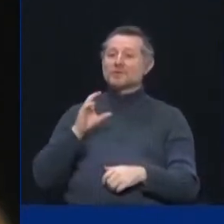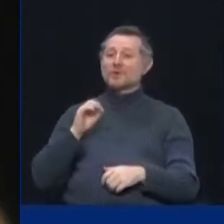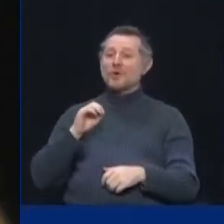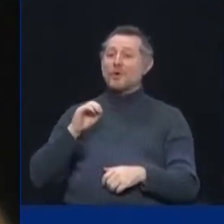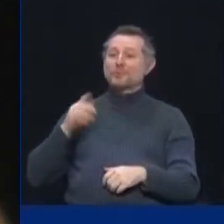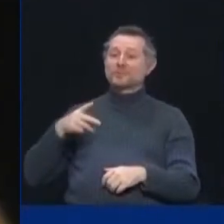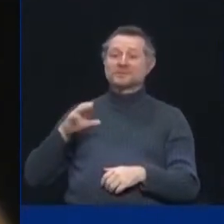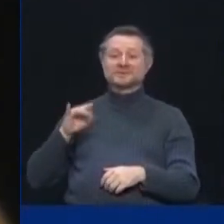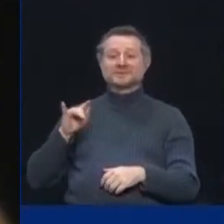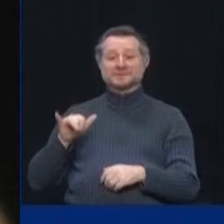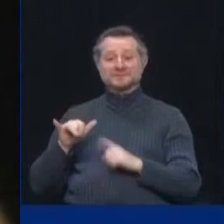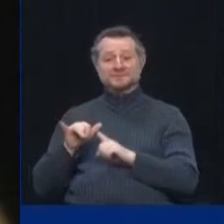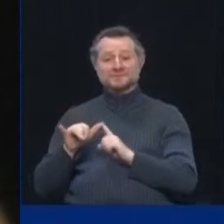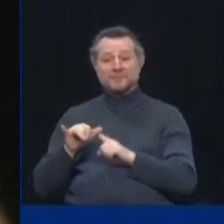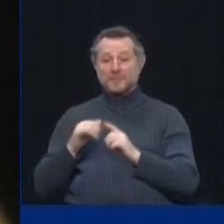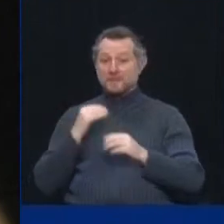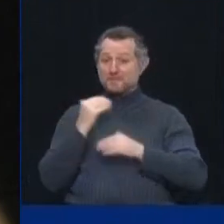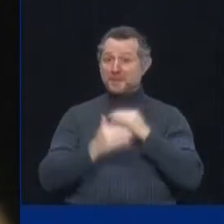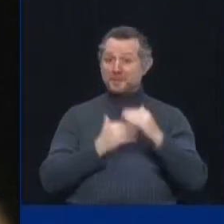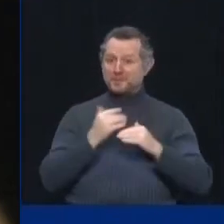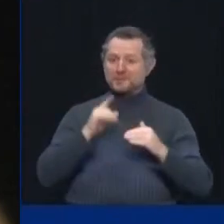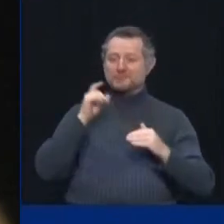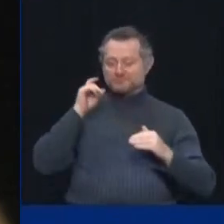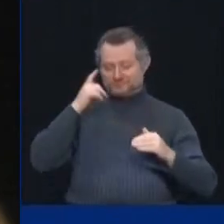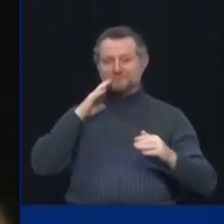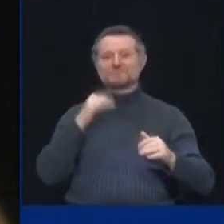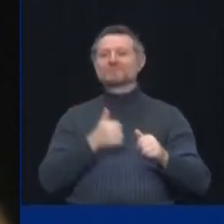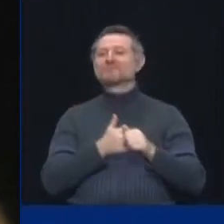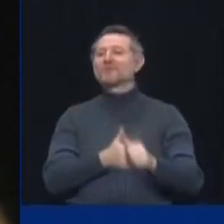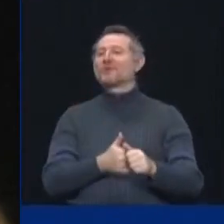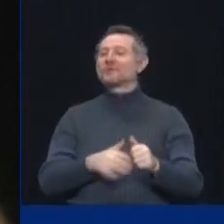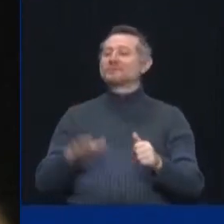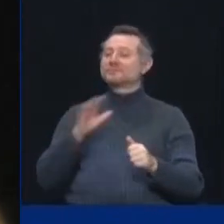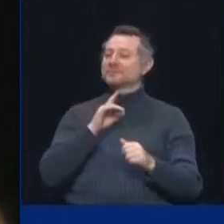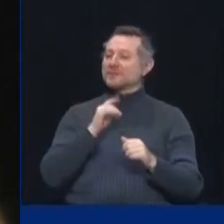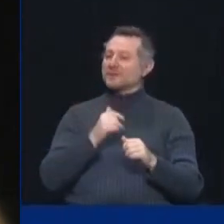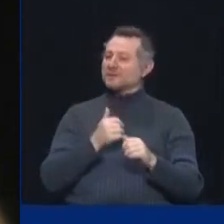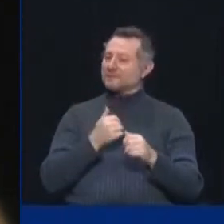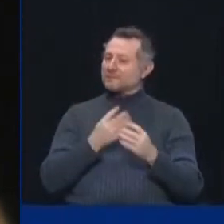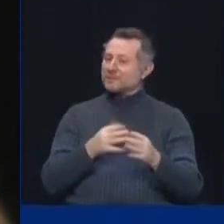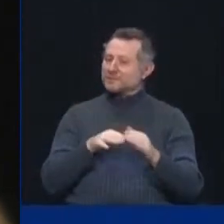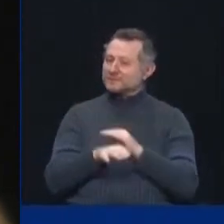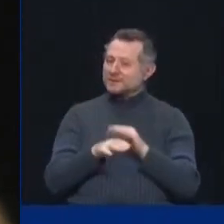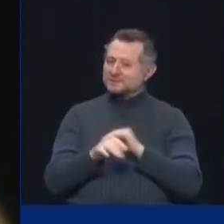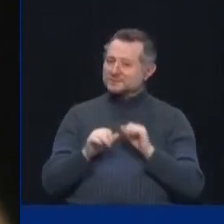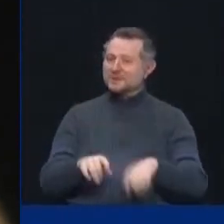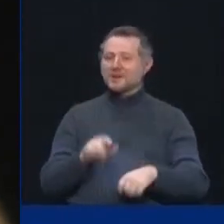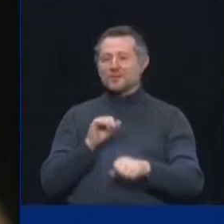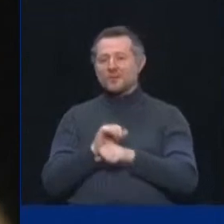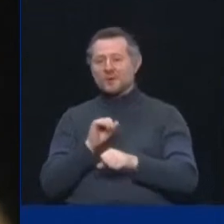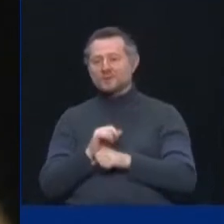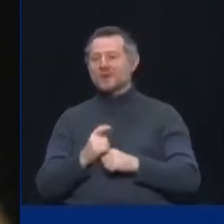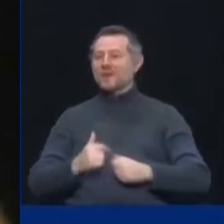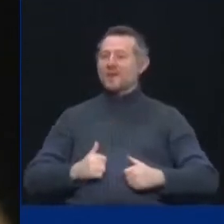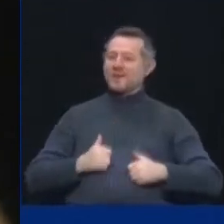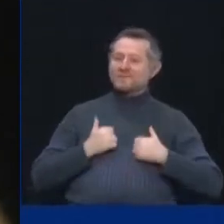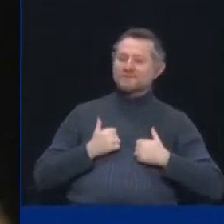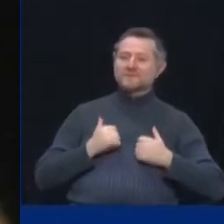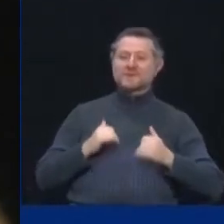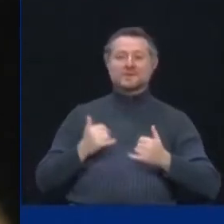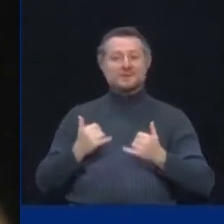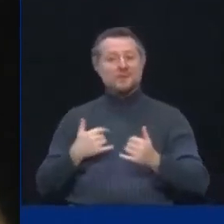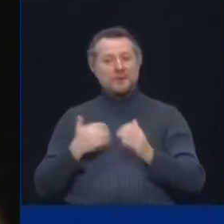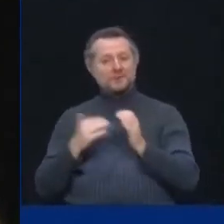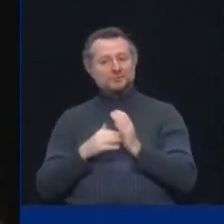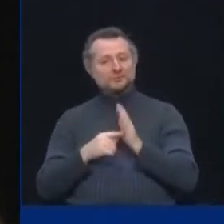making sure that we have access here so that people can work, live, and play throughout the region. And again, I represent Westchester County as